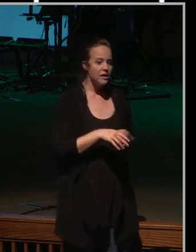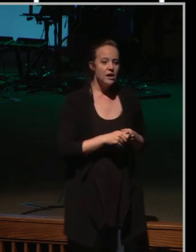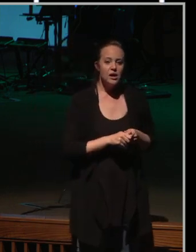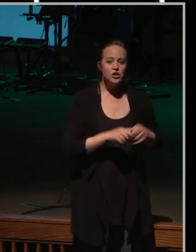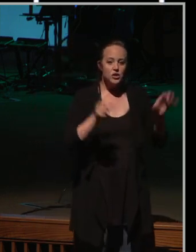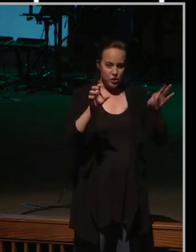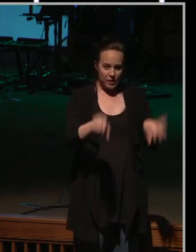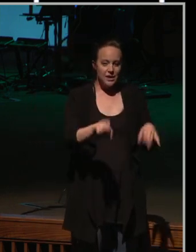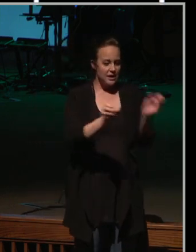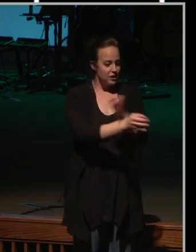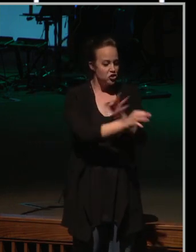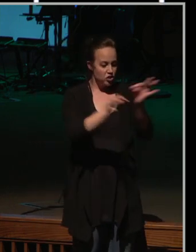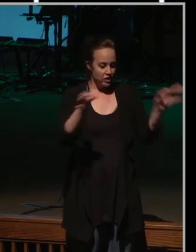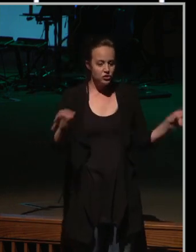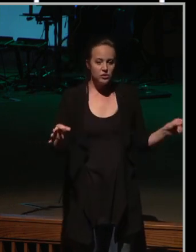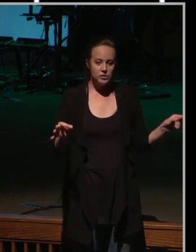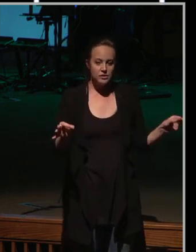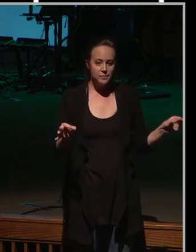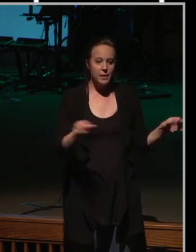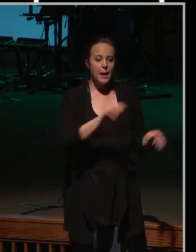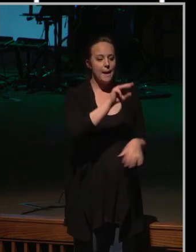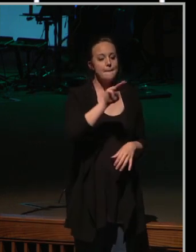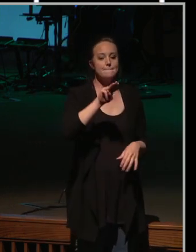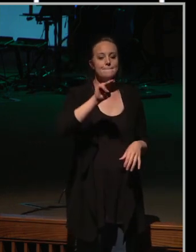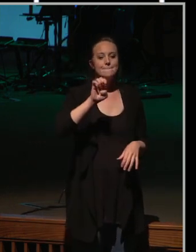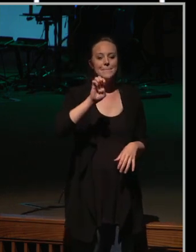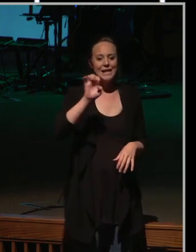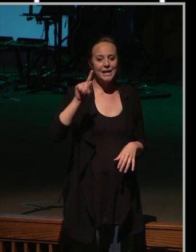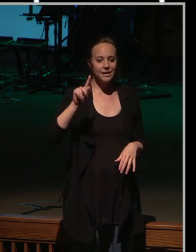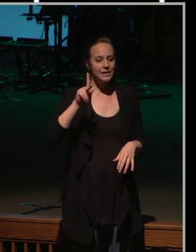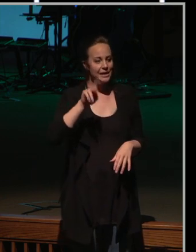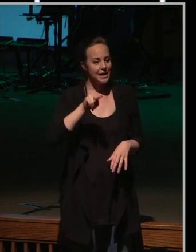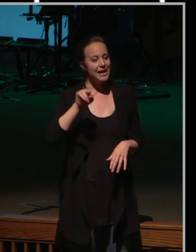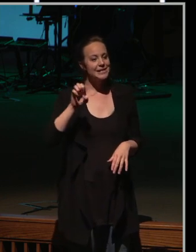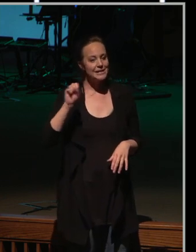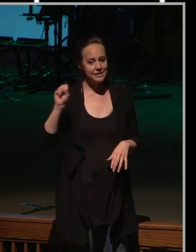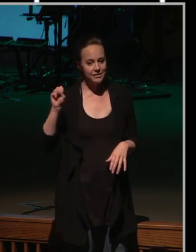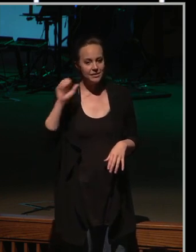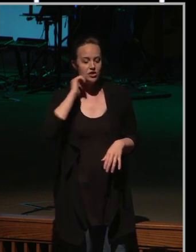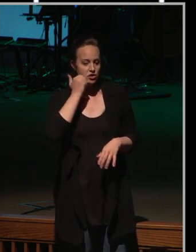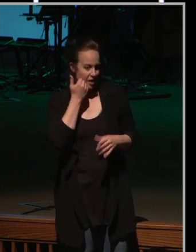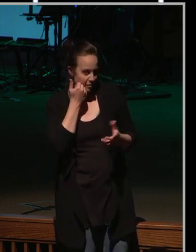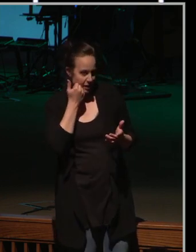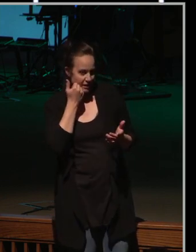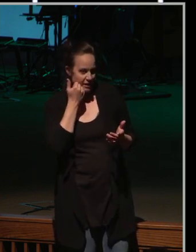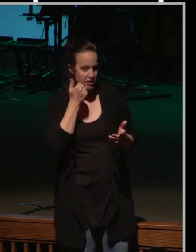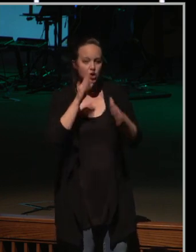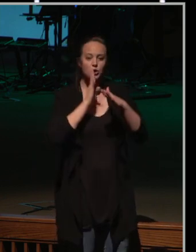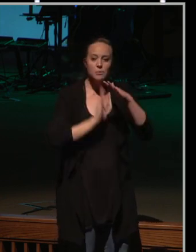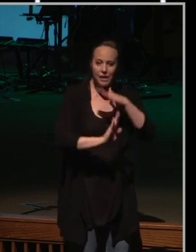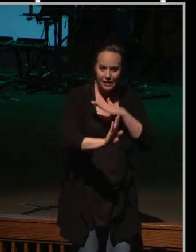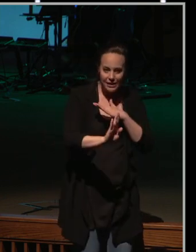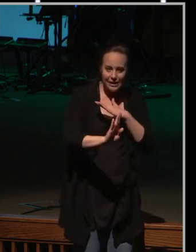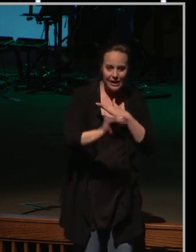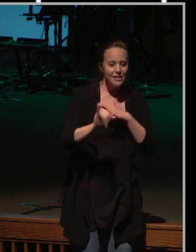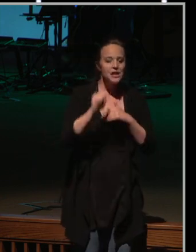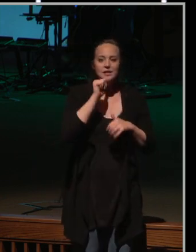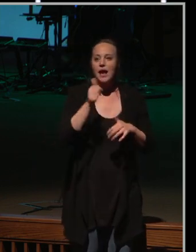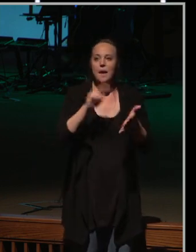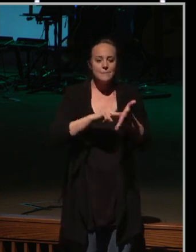like, meekness and humility. But really what is intended here is not that you're a doormat, but it's a quiet strength.